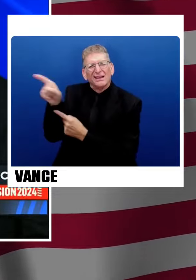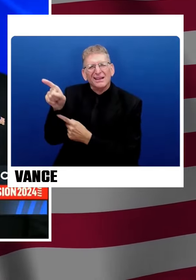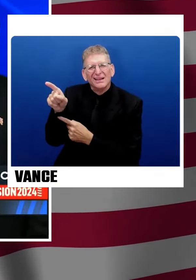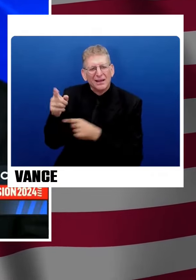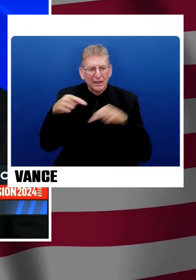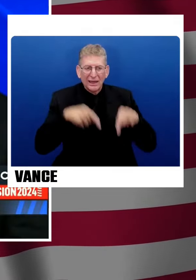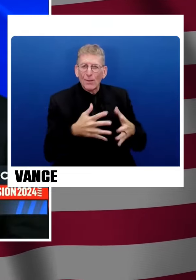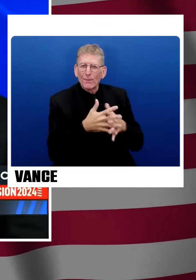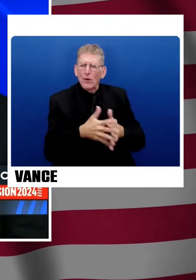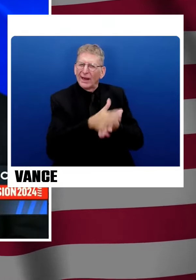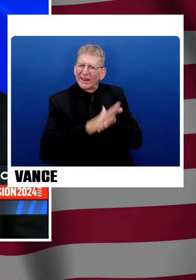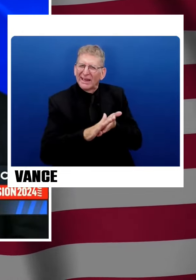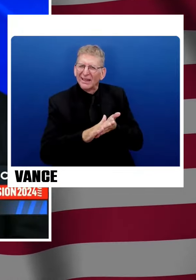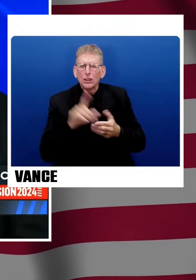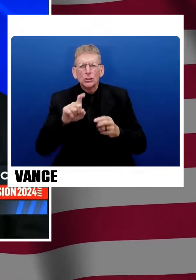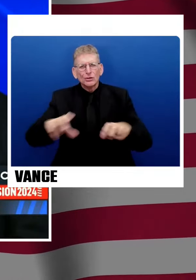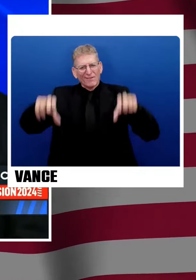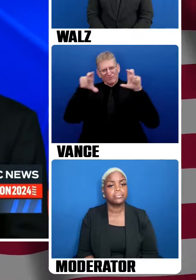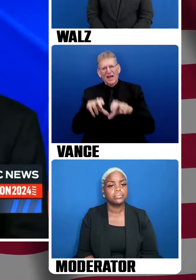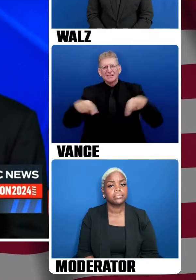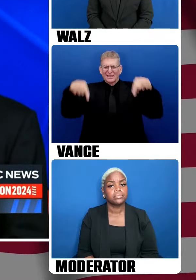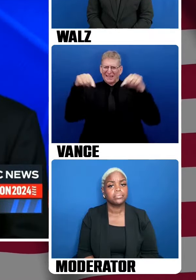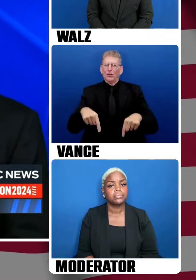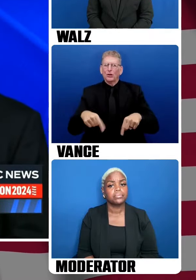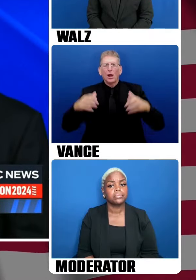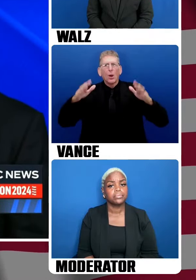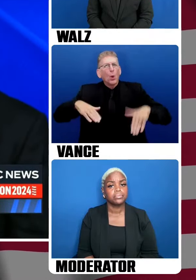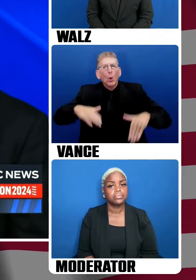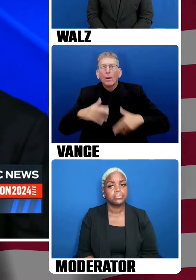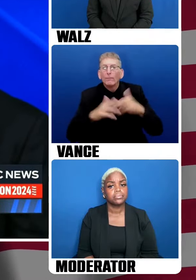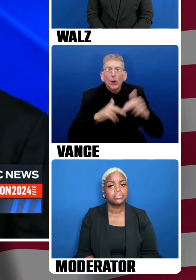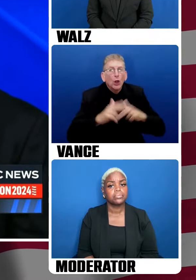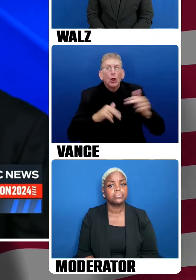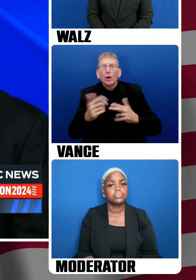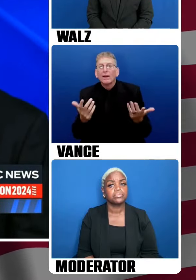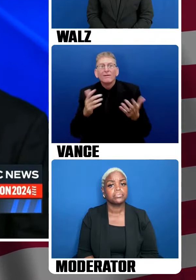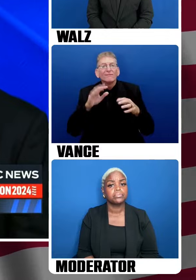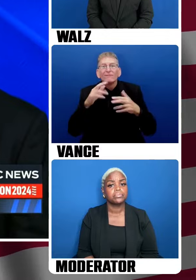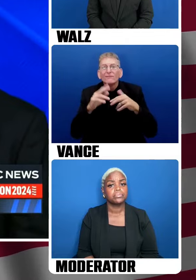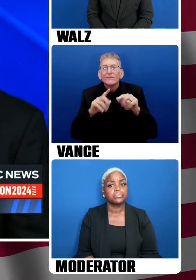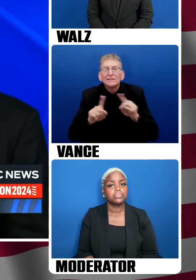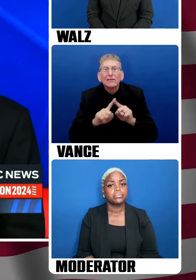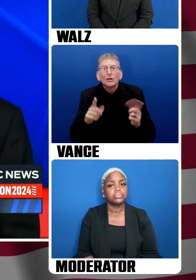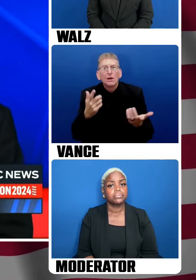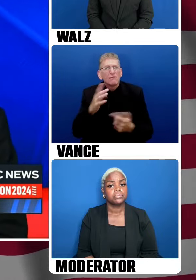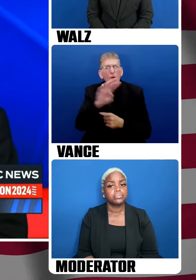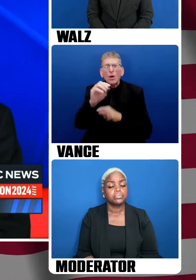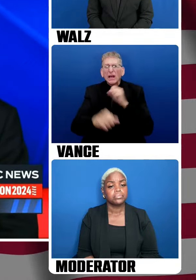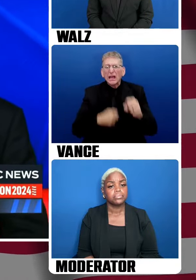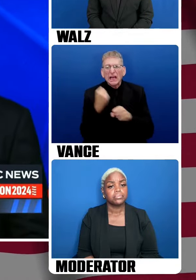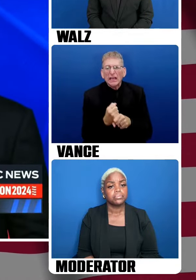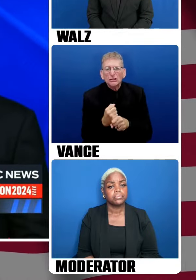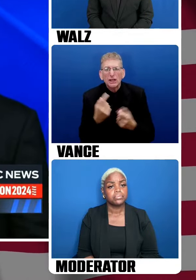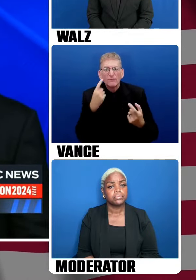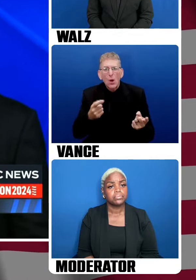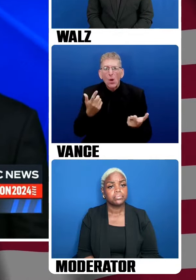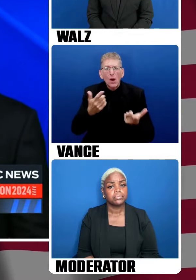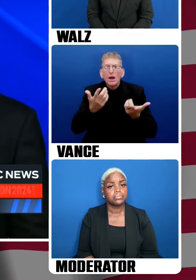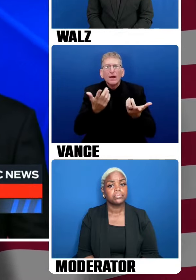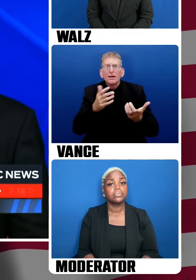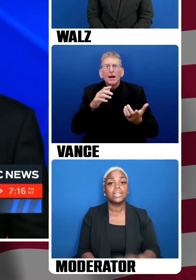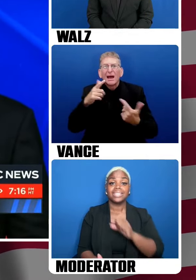Senator. Natural gas, we got to invest more in it. Kamala Harris has done the opposite. That's raised energy prices and also meant that we're doing Senator, worse by the climate. your time is